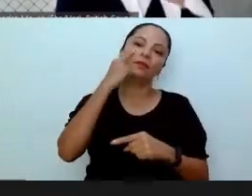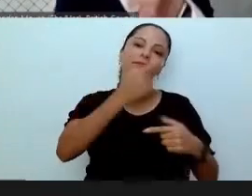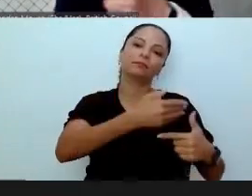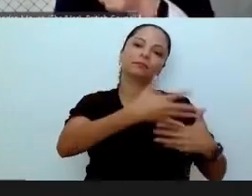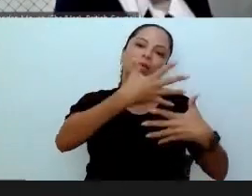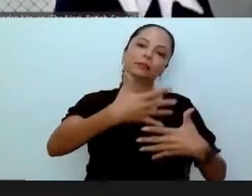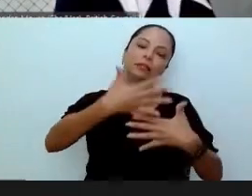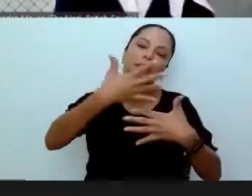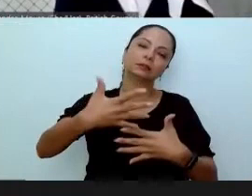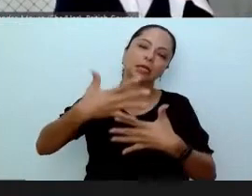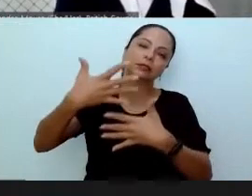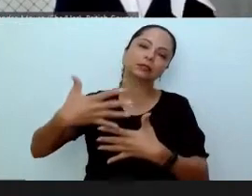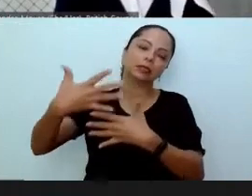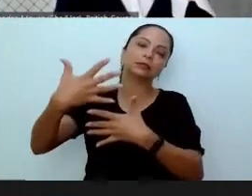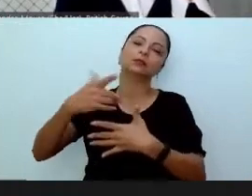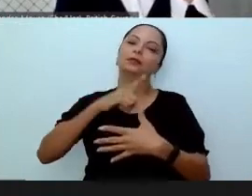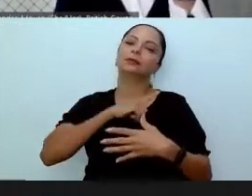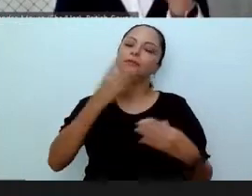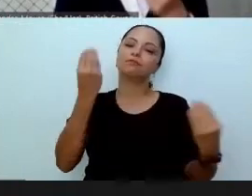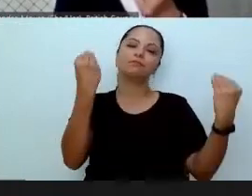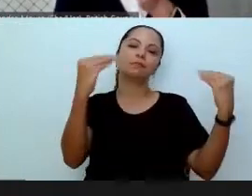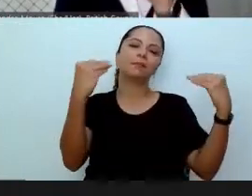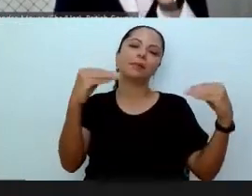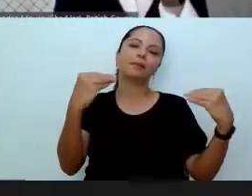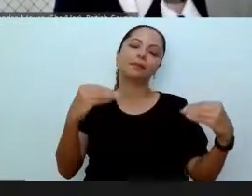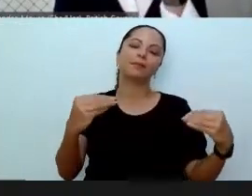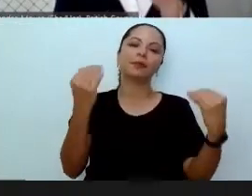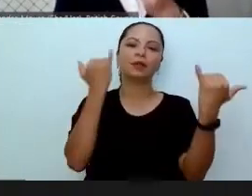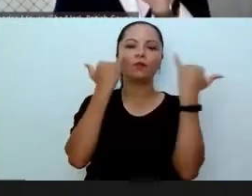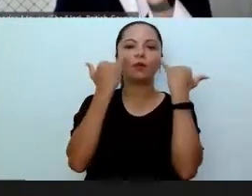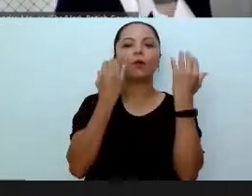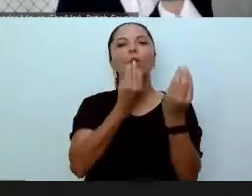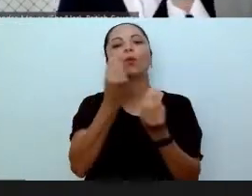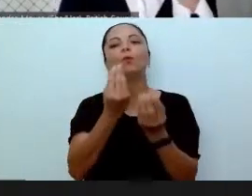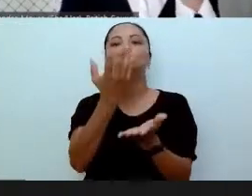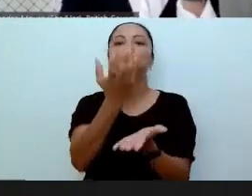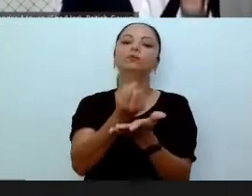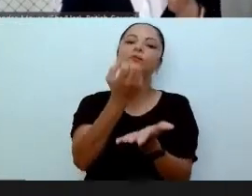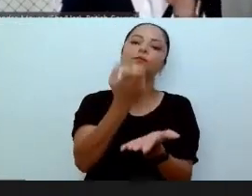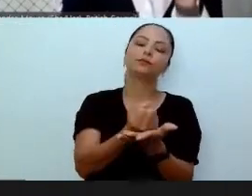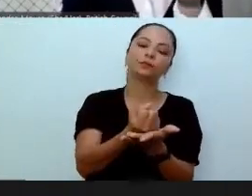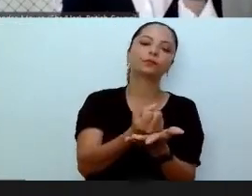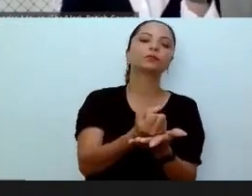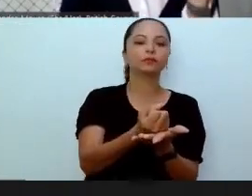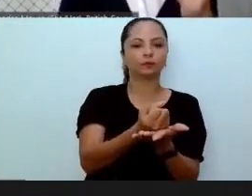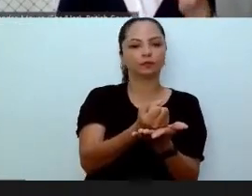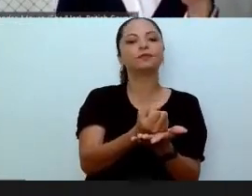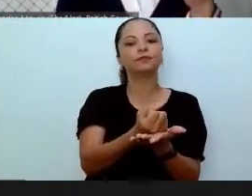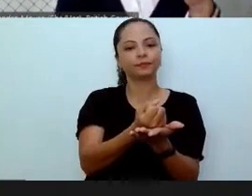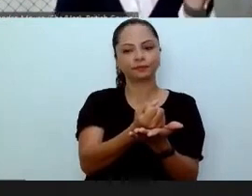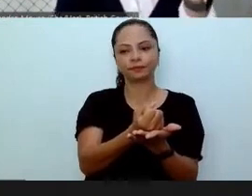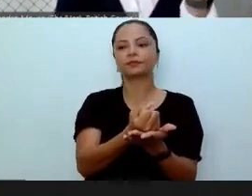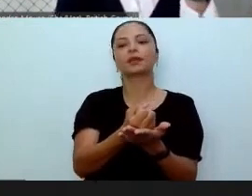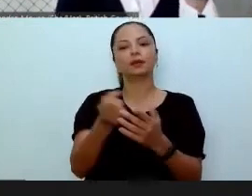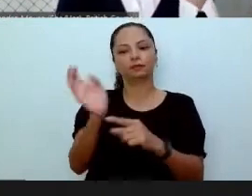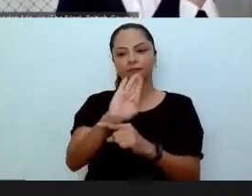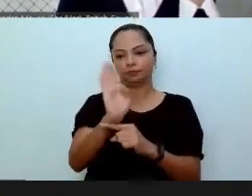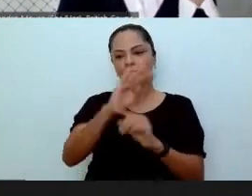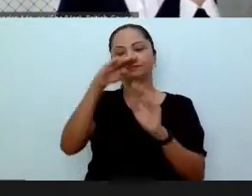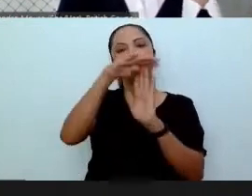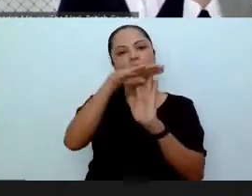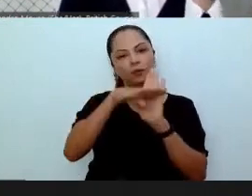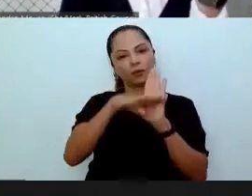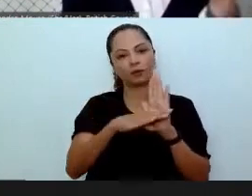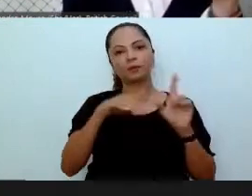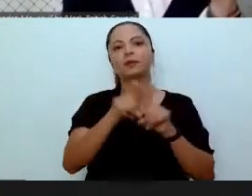to download Teaching for Success, to answer the form if you're interested in becoming a teacher educator or to knowing more about the